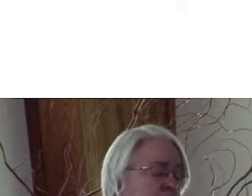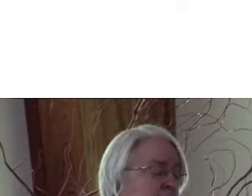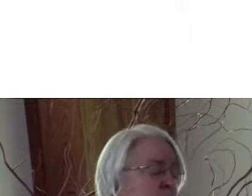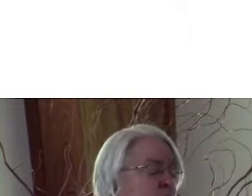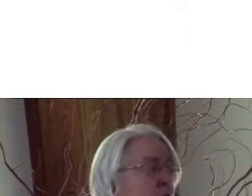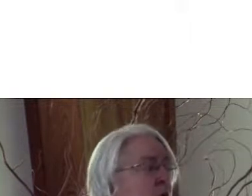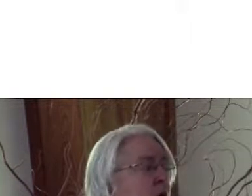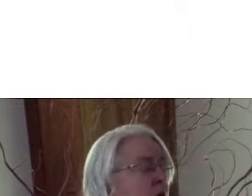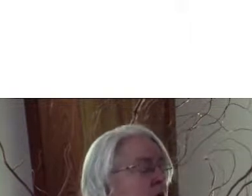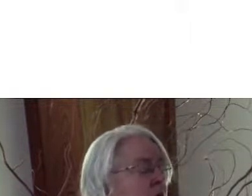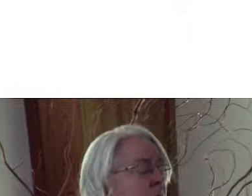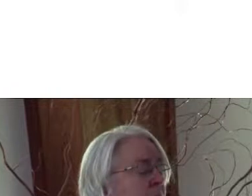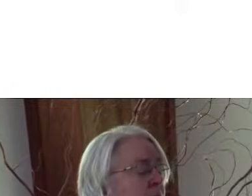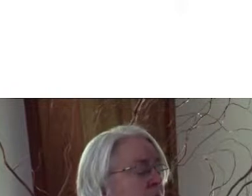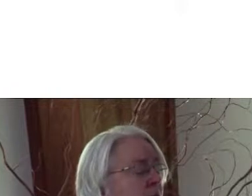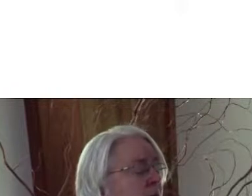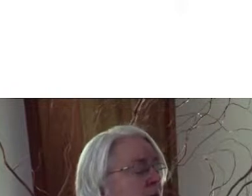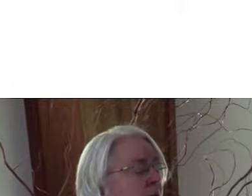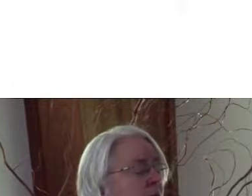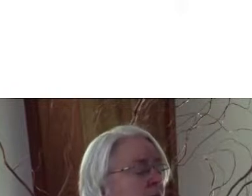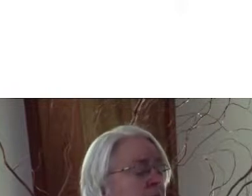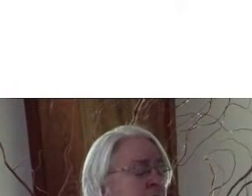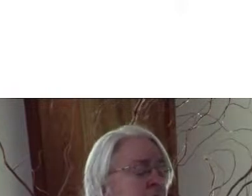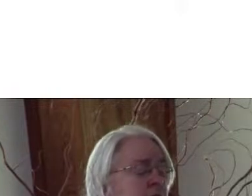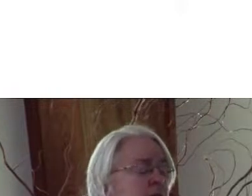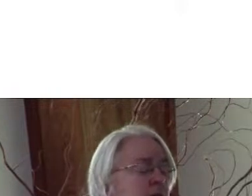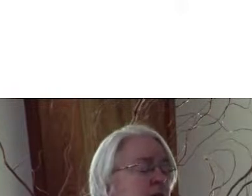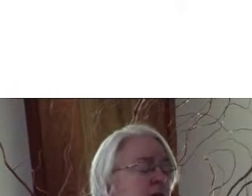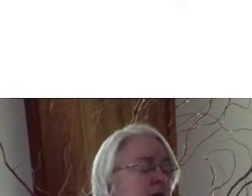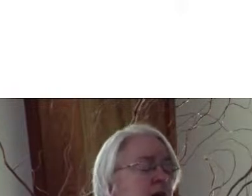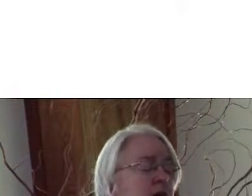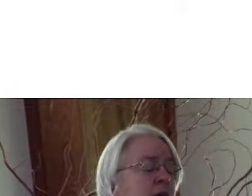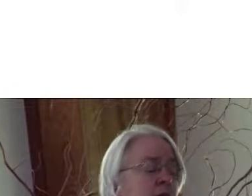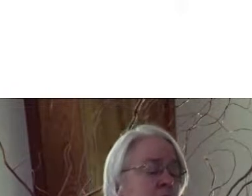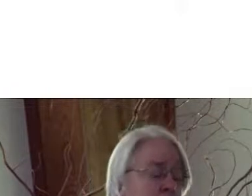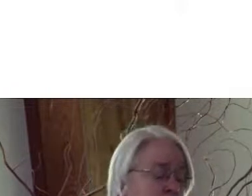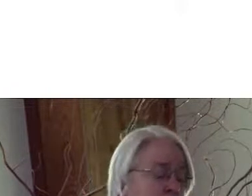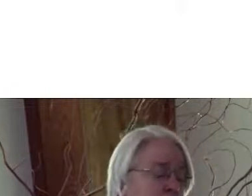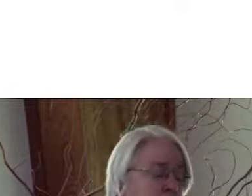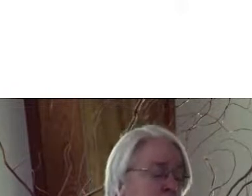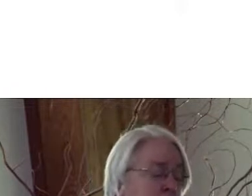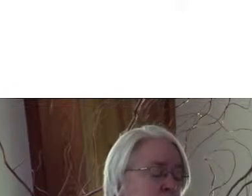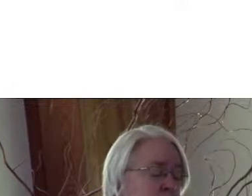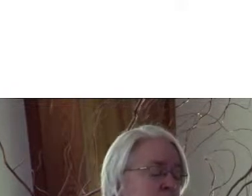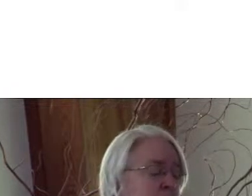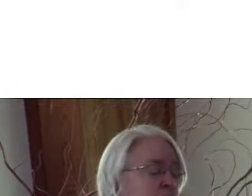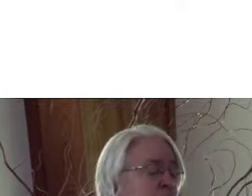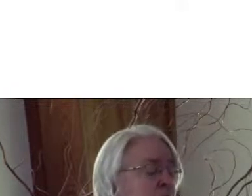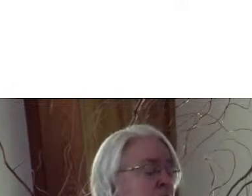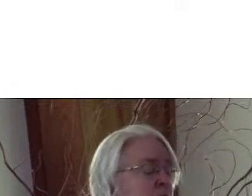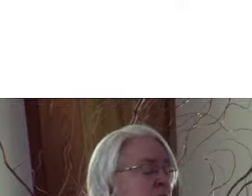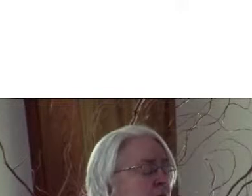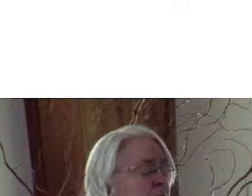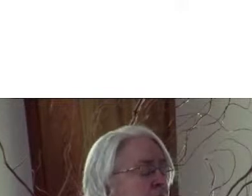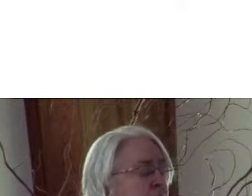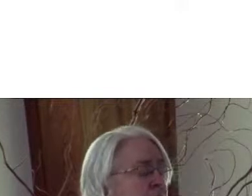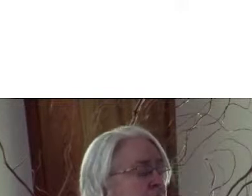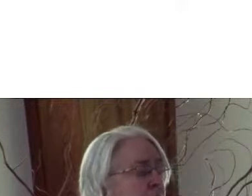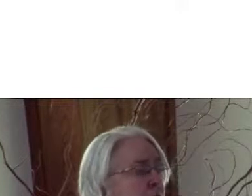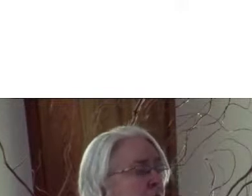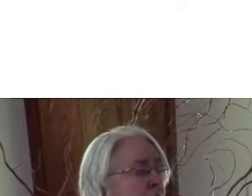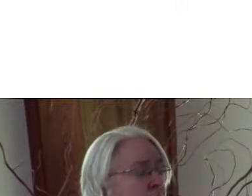Joy and woe are woven fine, clothing for